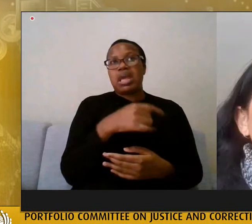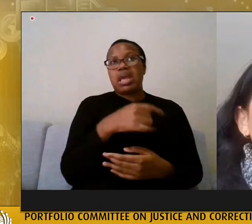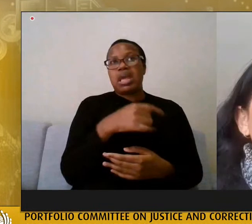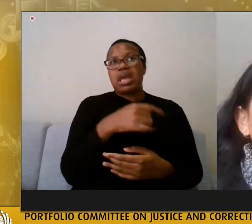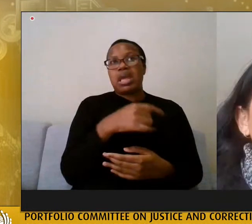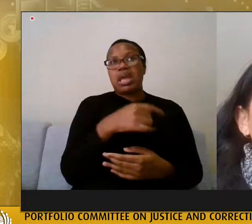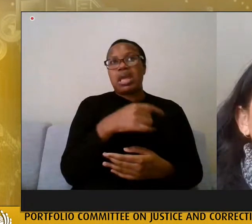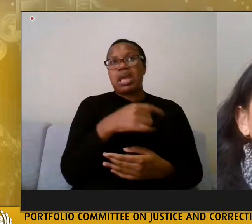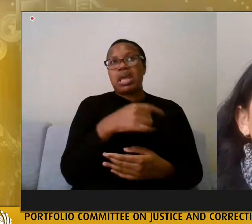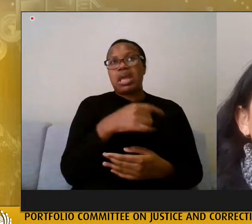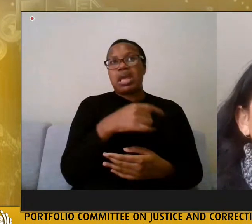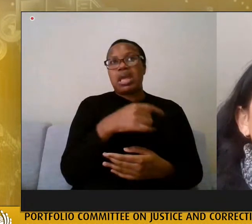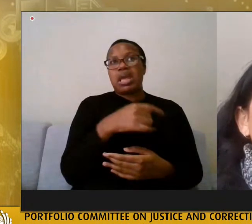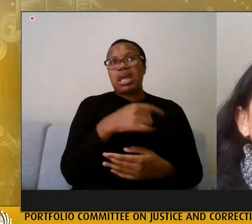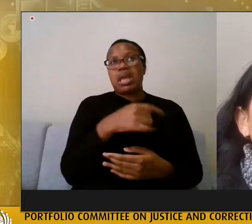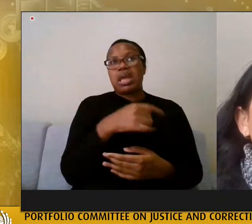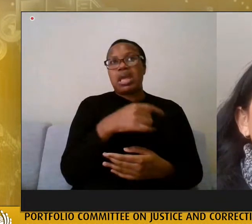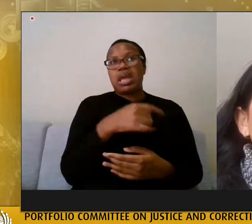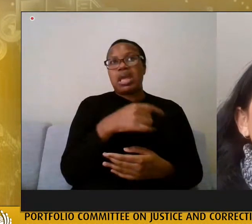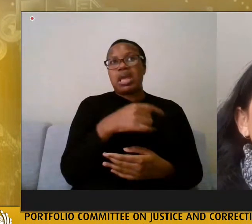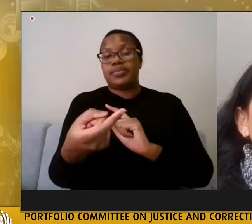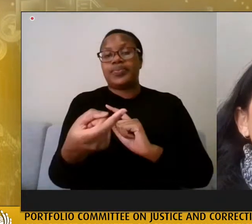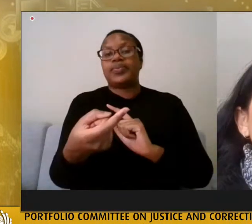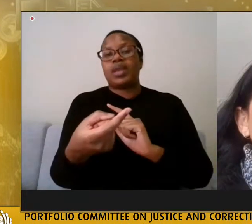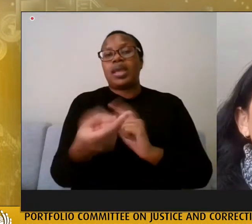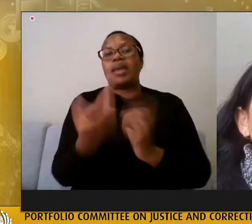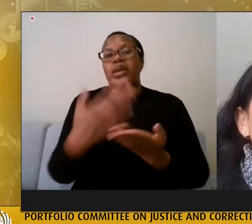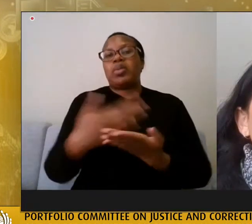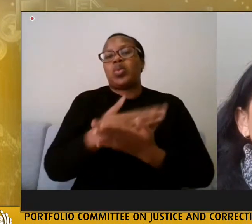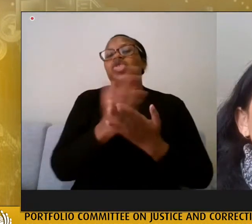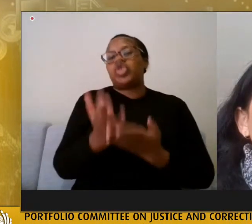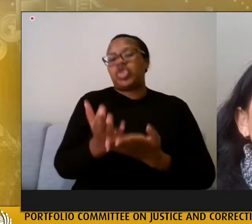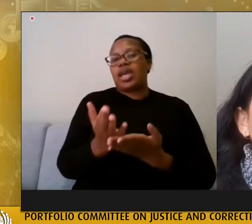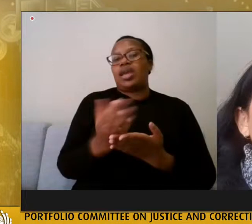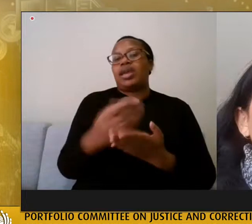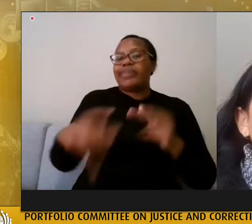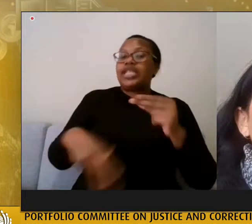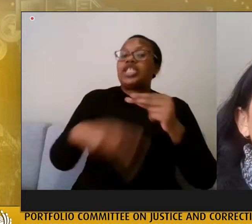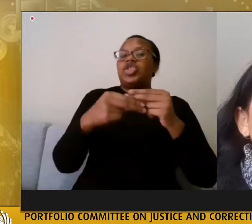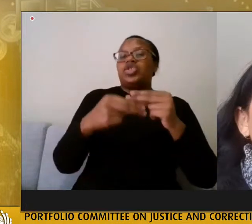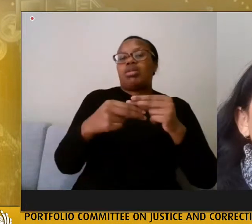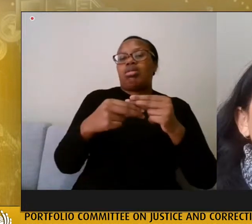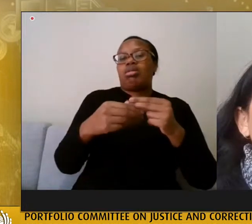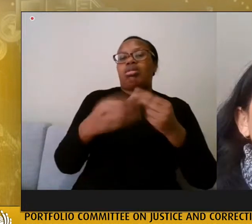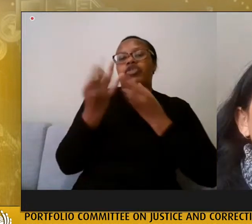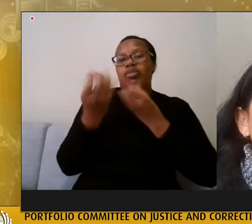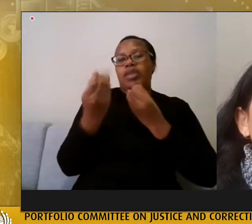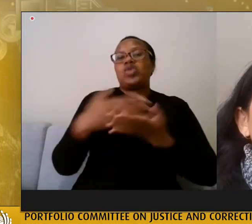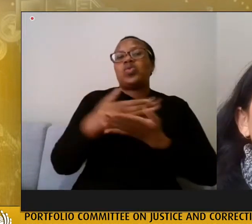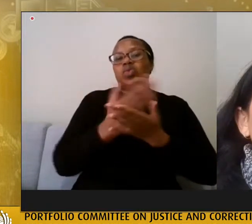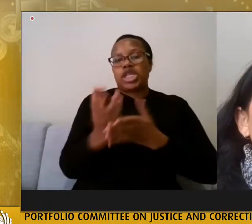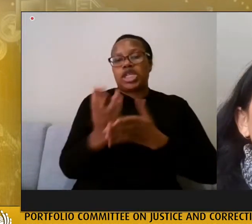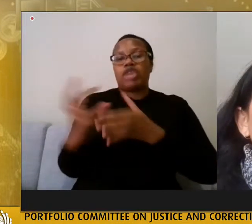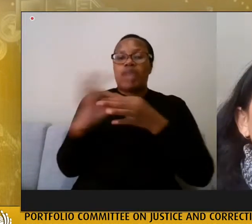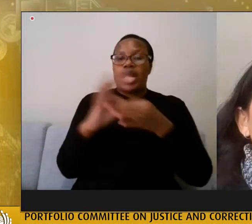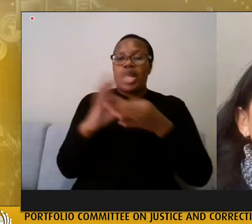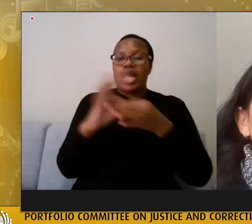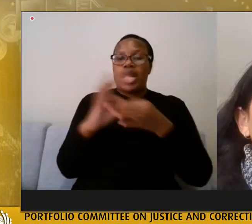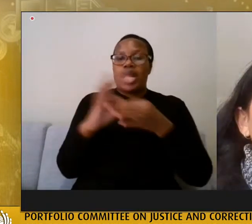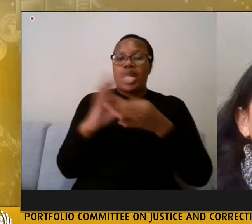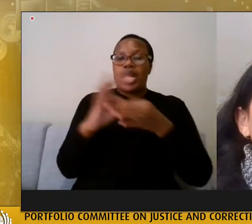the next occasion, we would be able to maybe share additional information relating to this specific aspect that was raised.